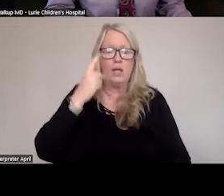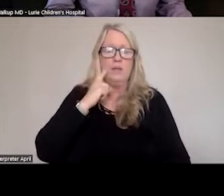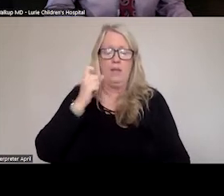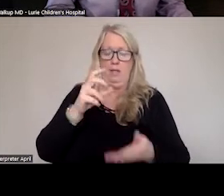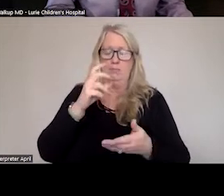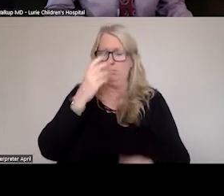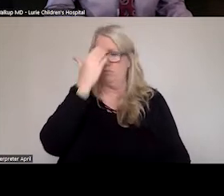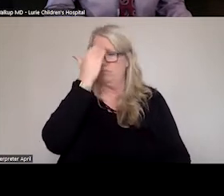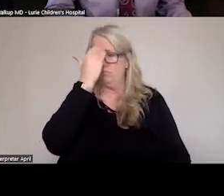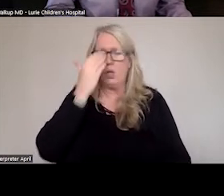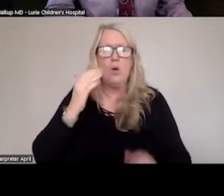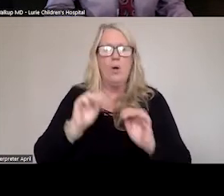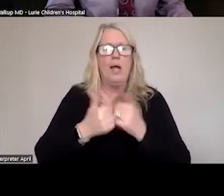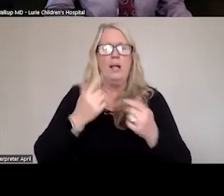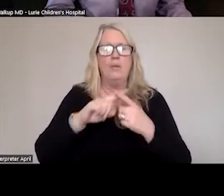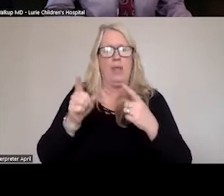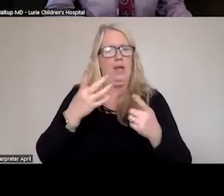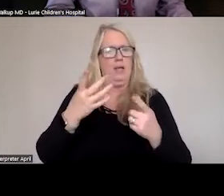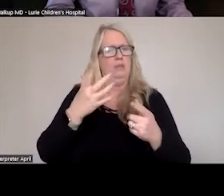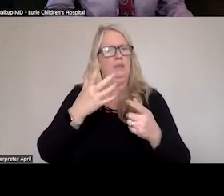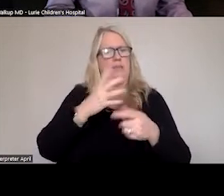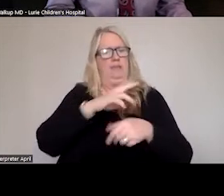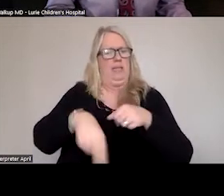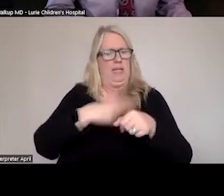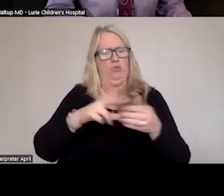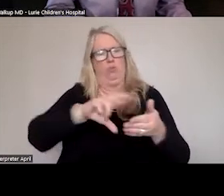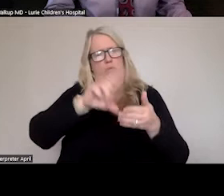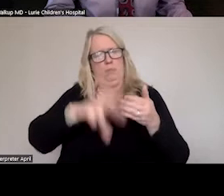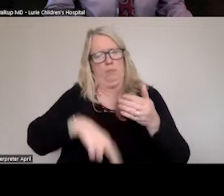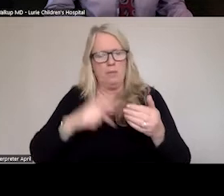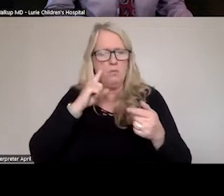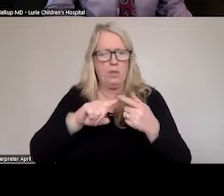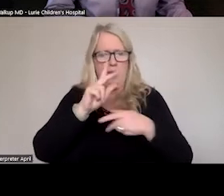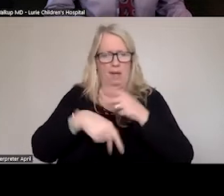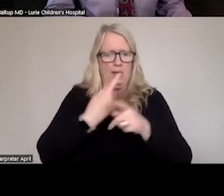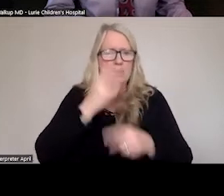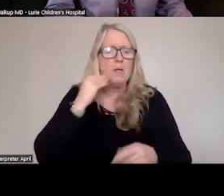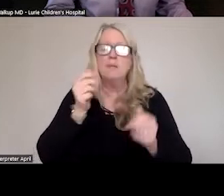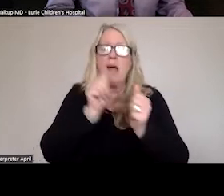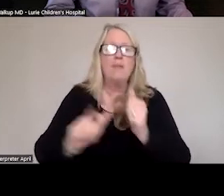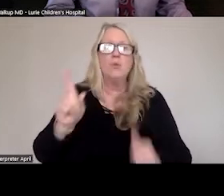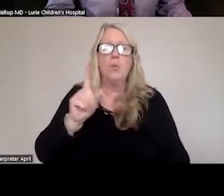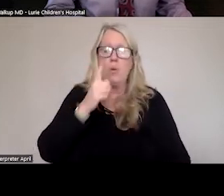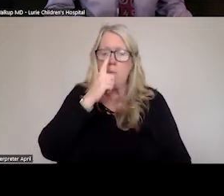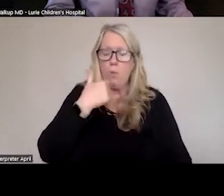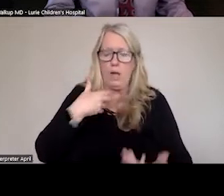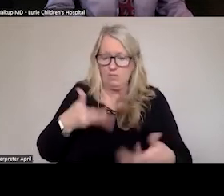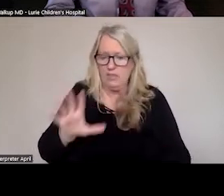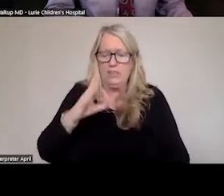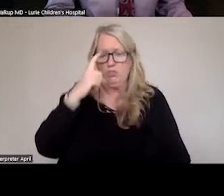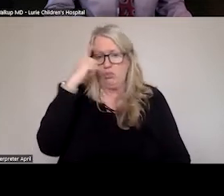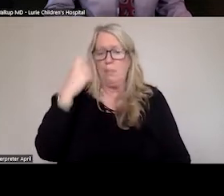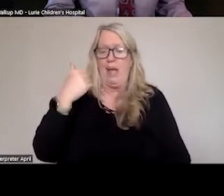that healing is the natural outcome of traumatic experience. Not everyone who has been traumatized has